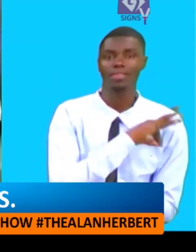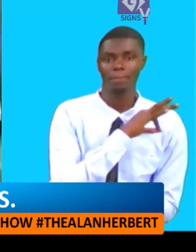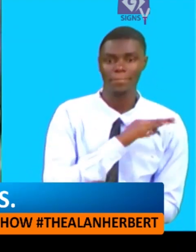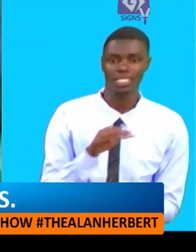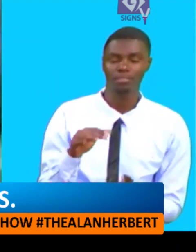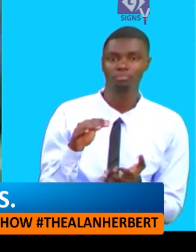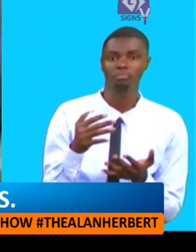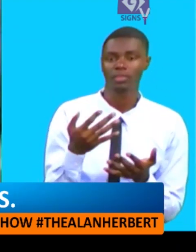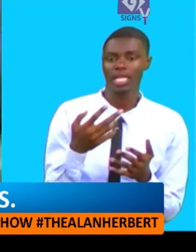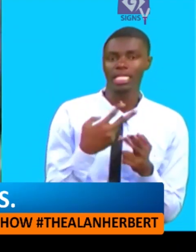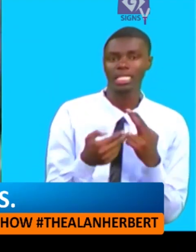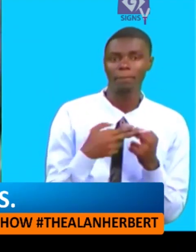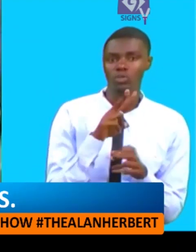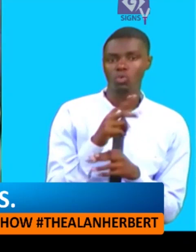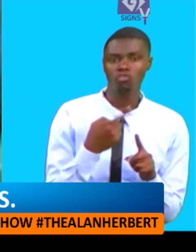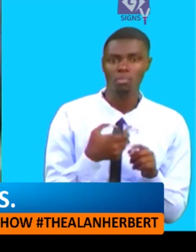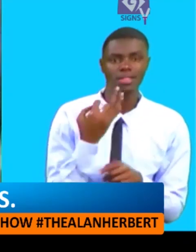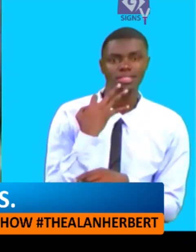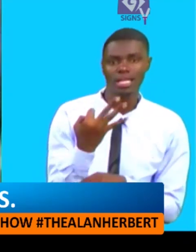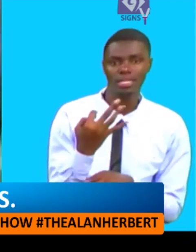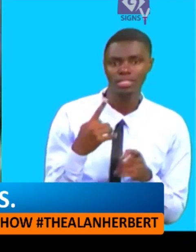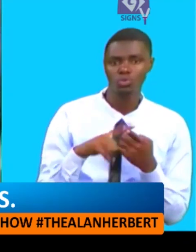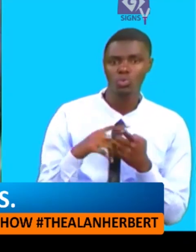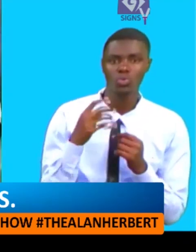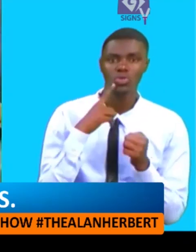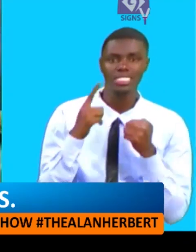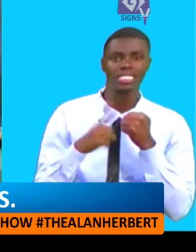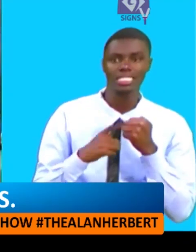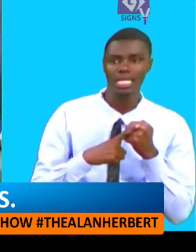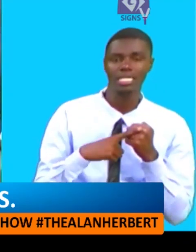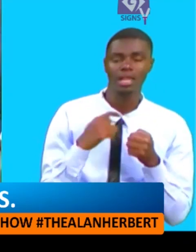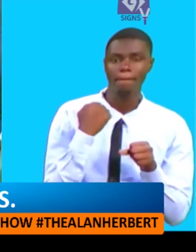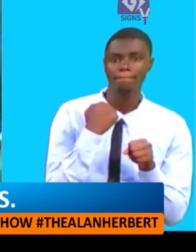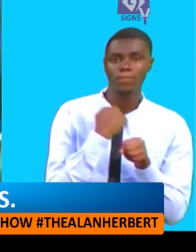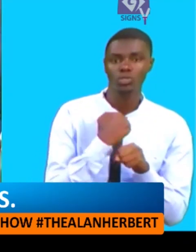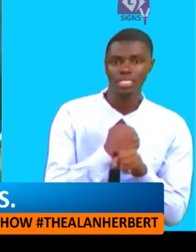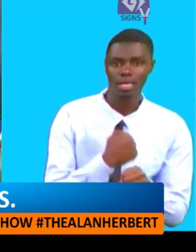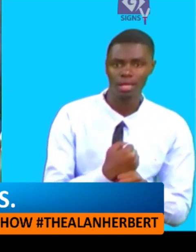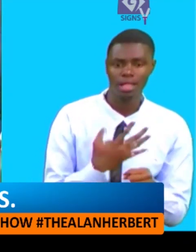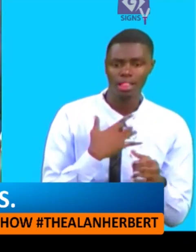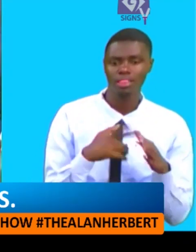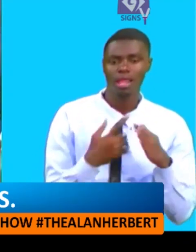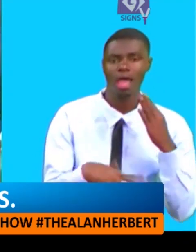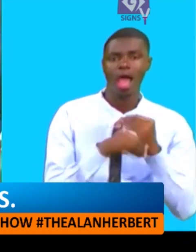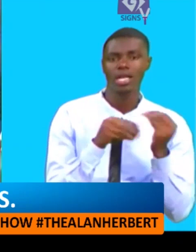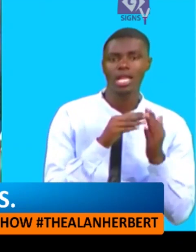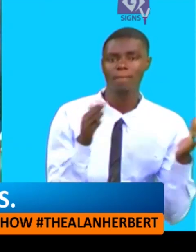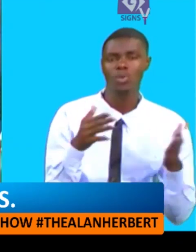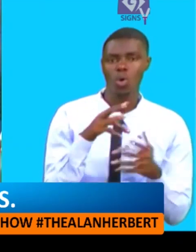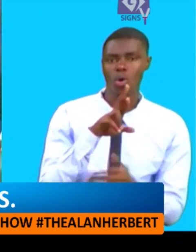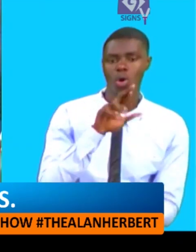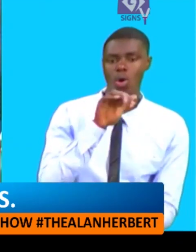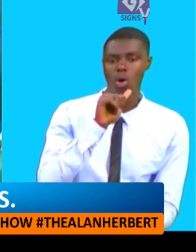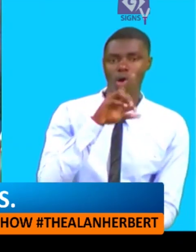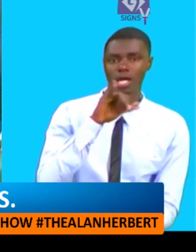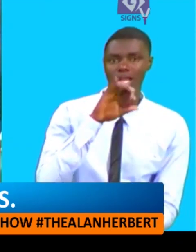scope almost twice from around 300 to 600 procedures. We added more radiological